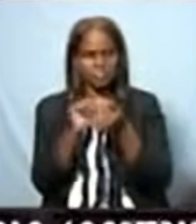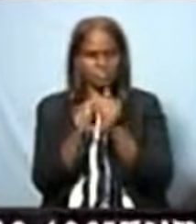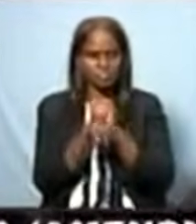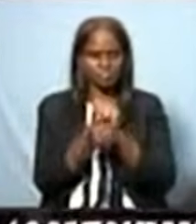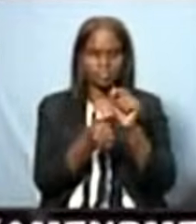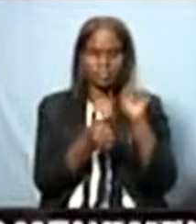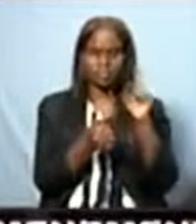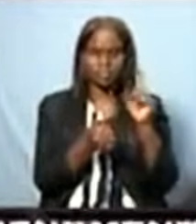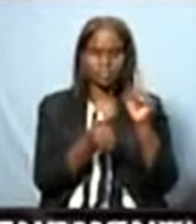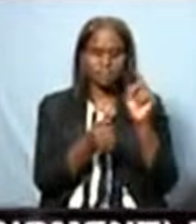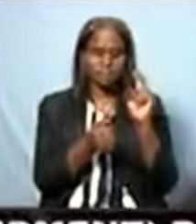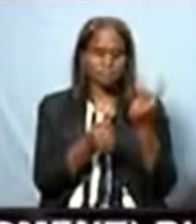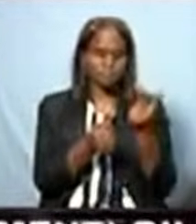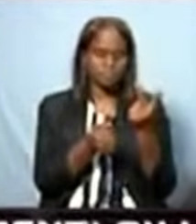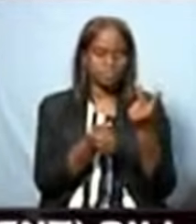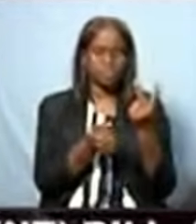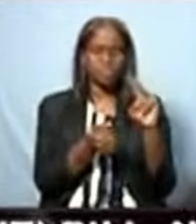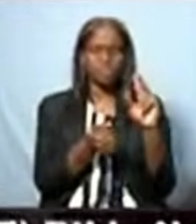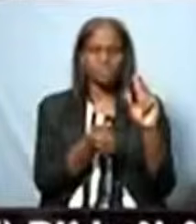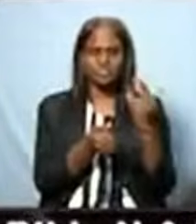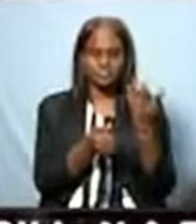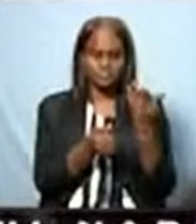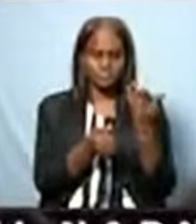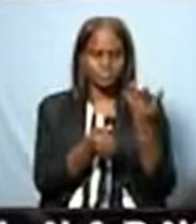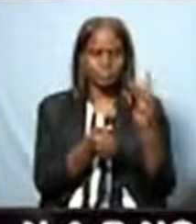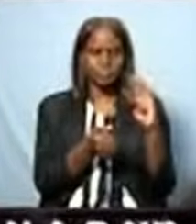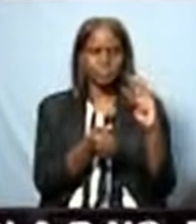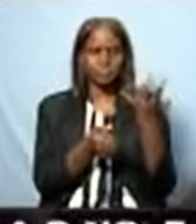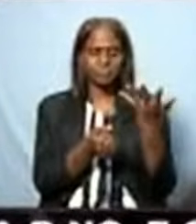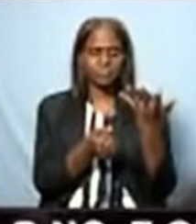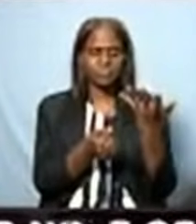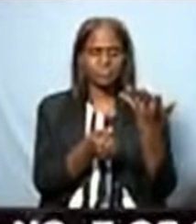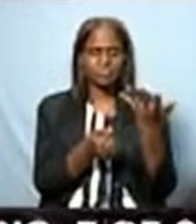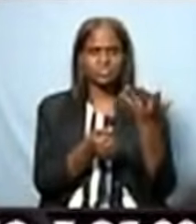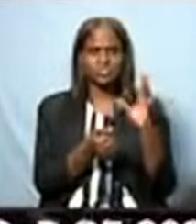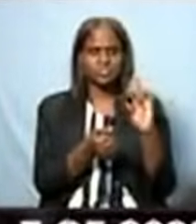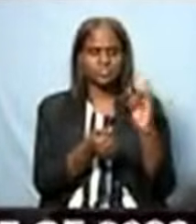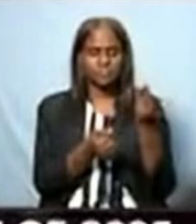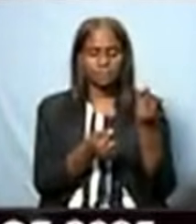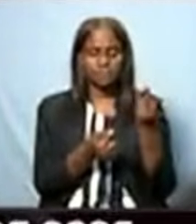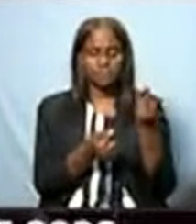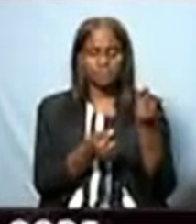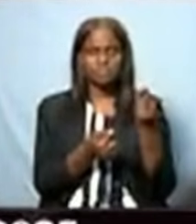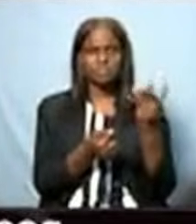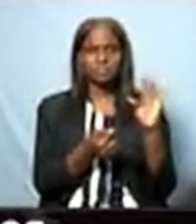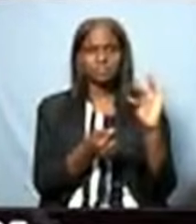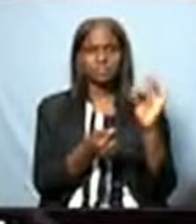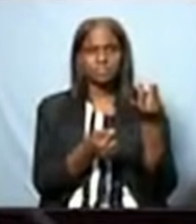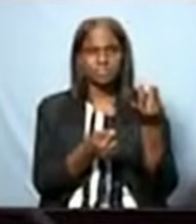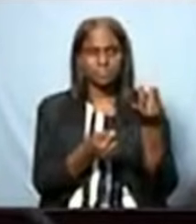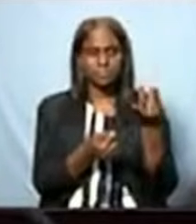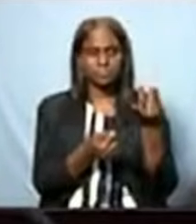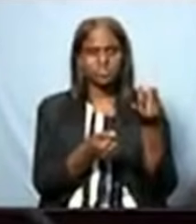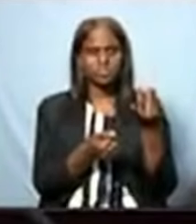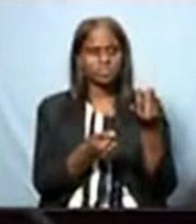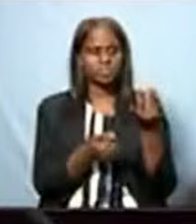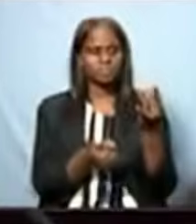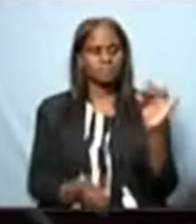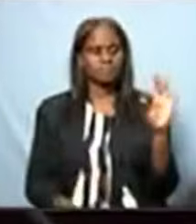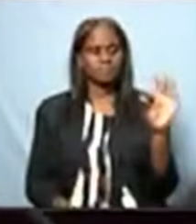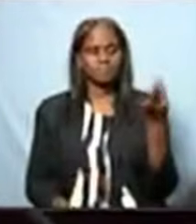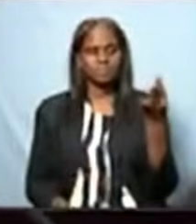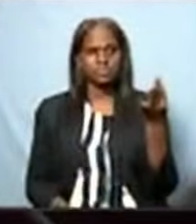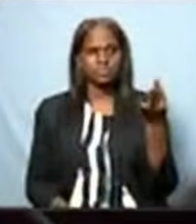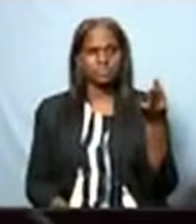1, Article 2, Article 4, Article 5, Article 7, Article 8, Article